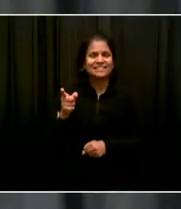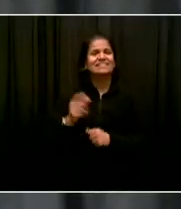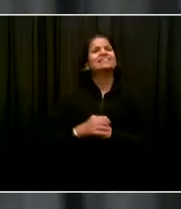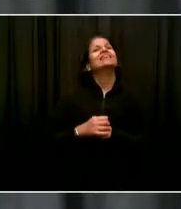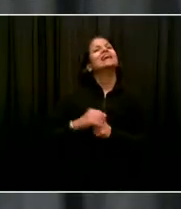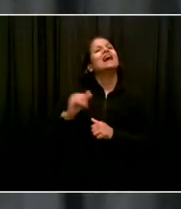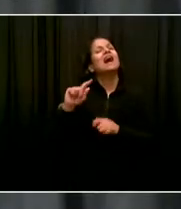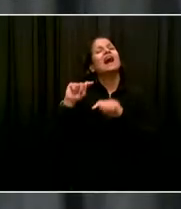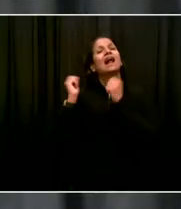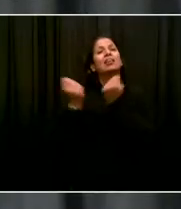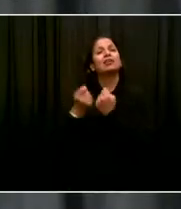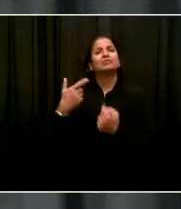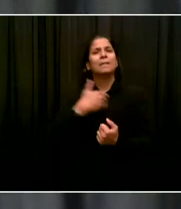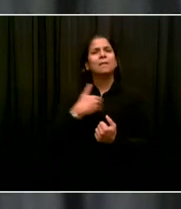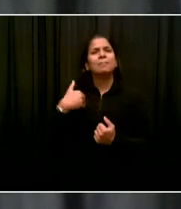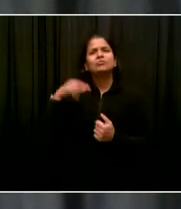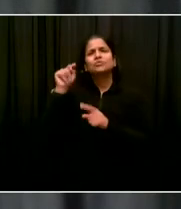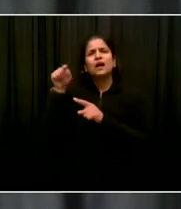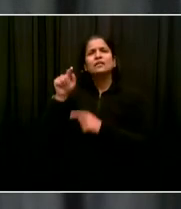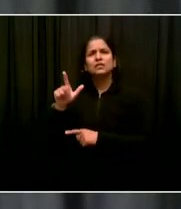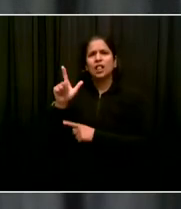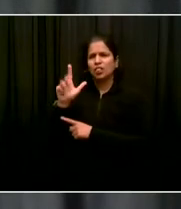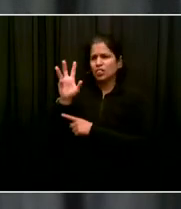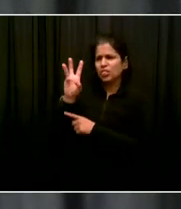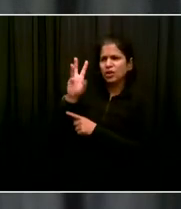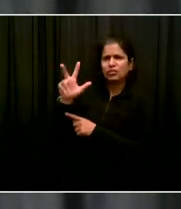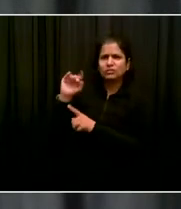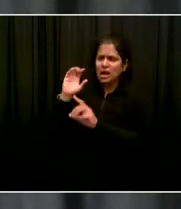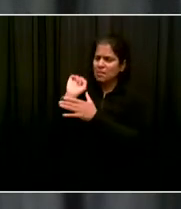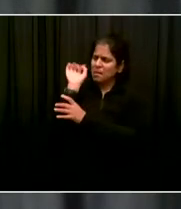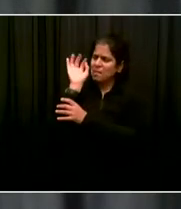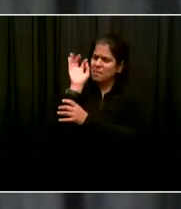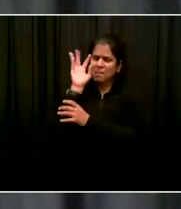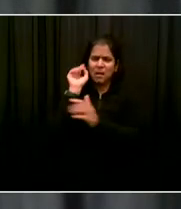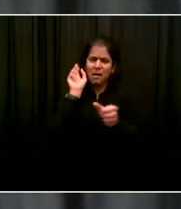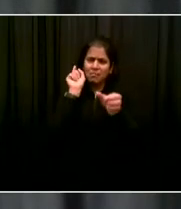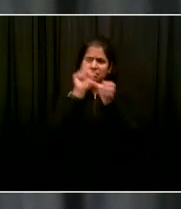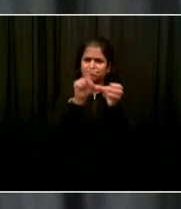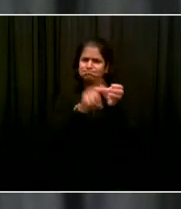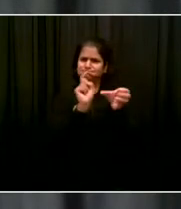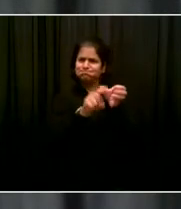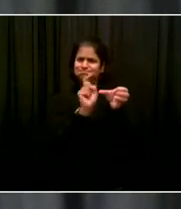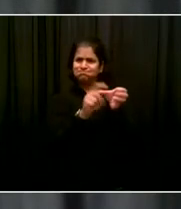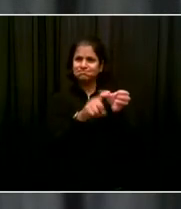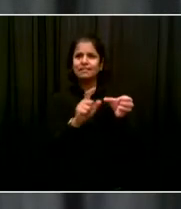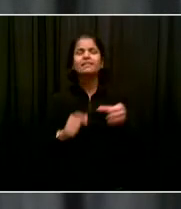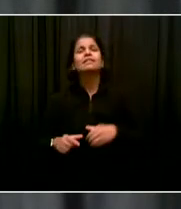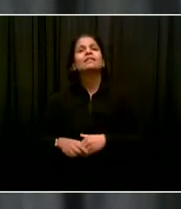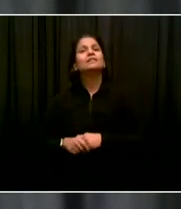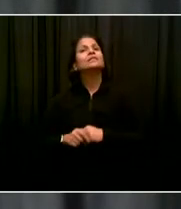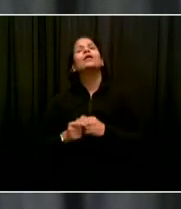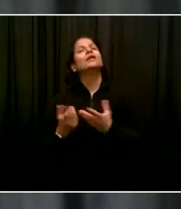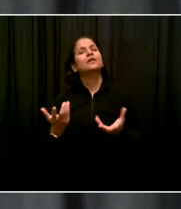18. It was crazy. And so, to answer your question,